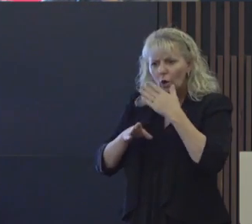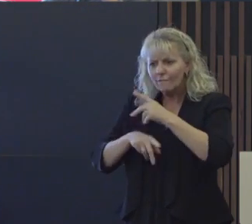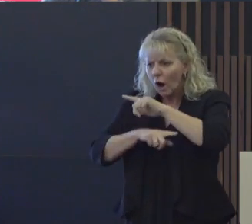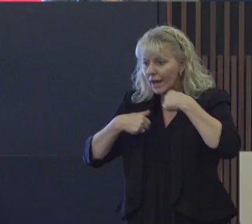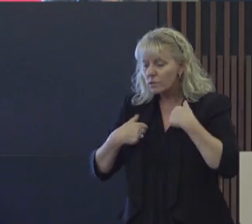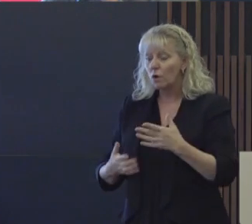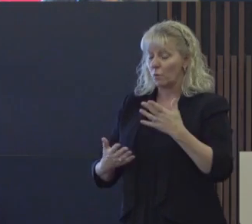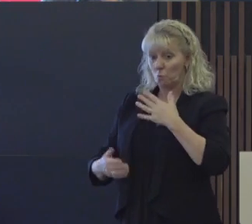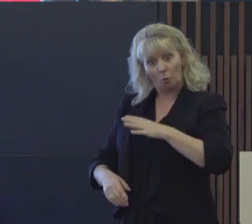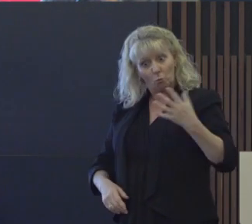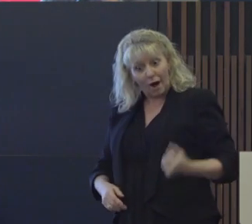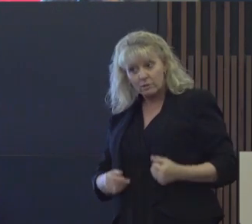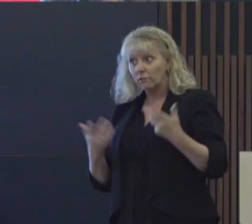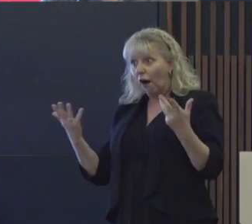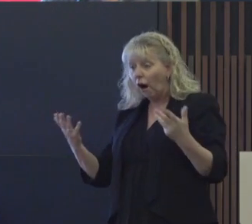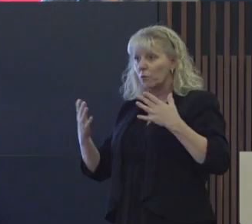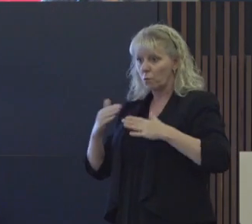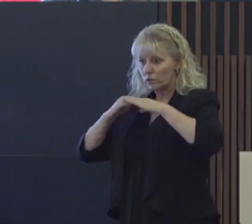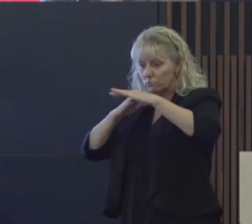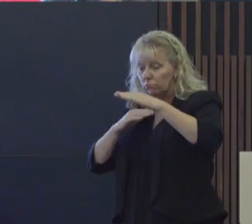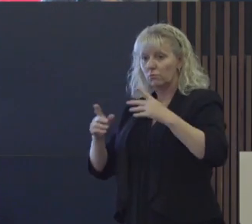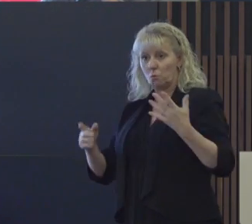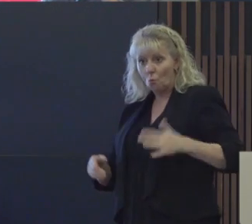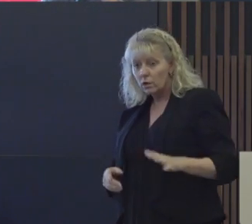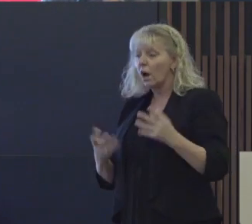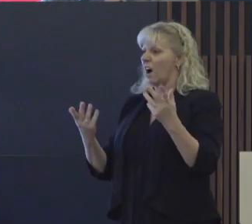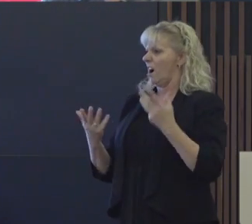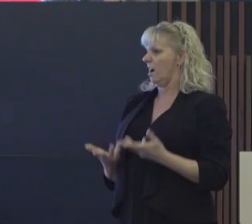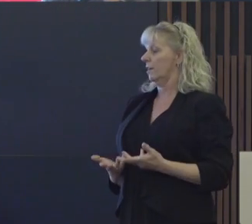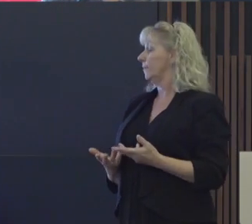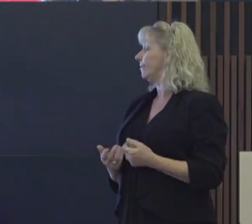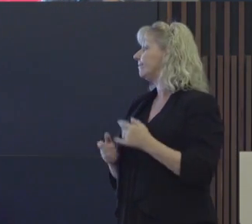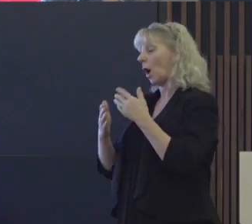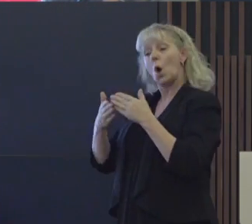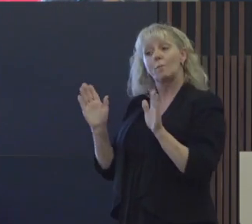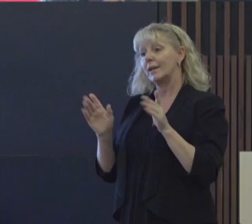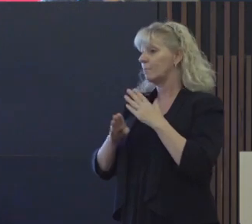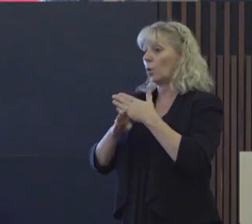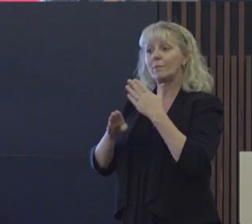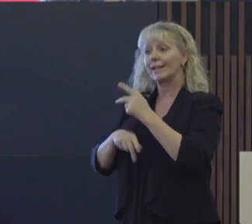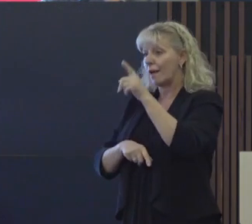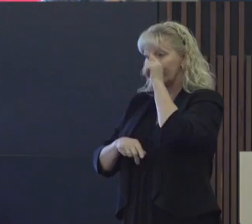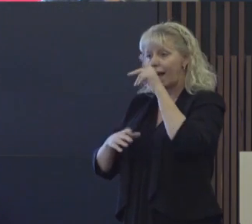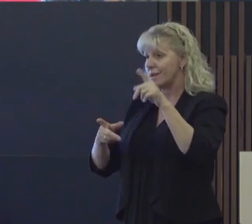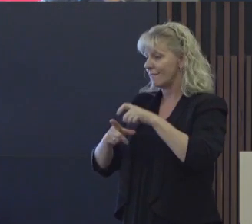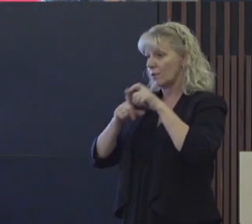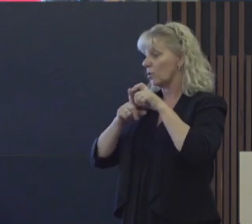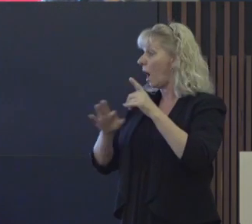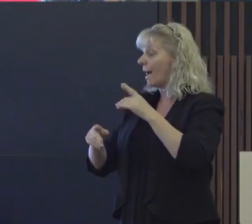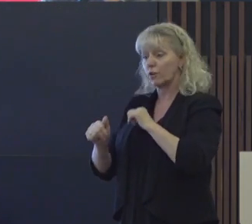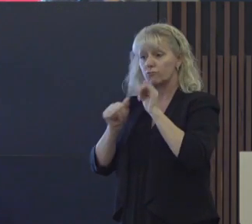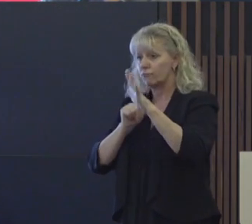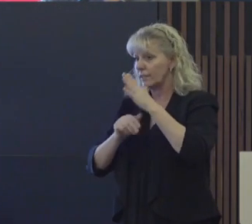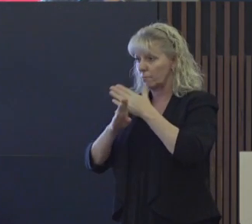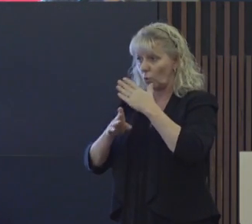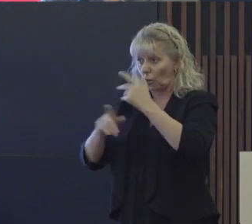want wages, we want to be treated with equality and things like that. So, yes, Sarah, open employment can be hard. I've currently got a great employer, I